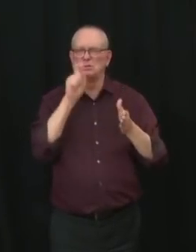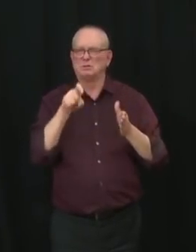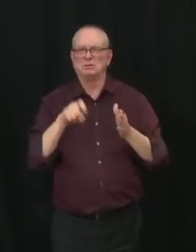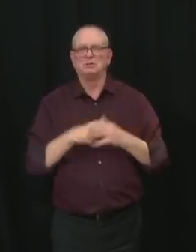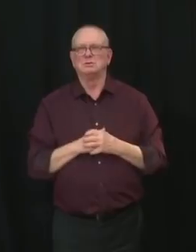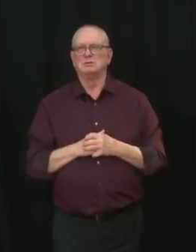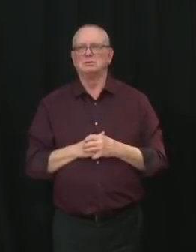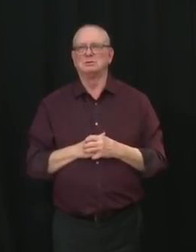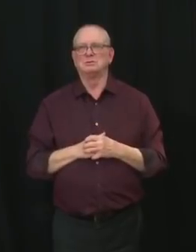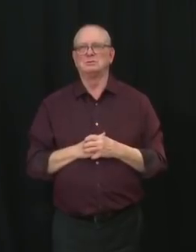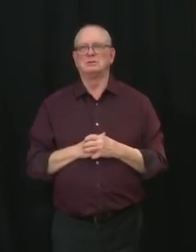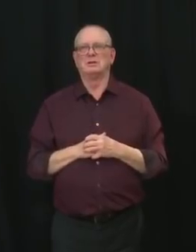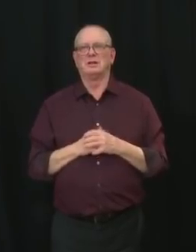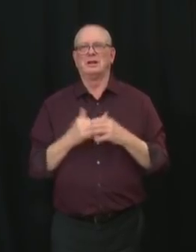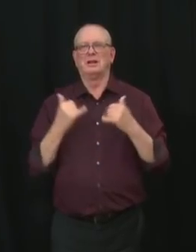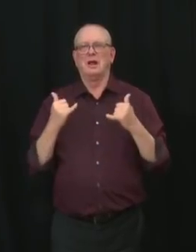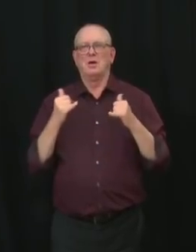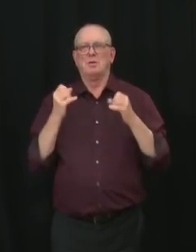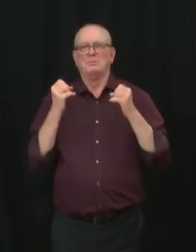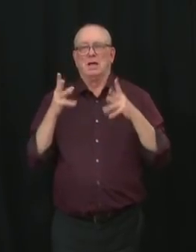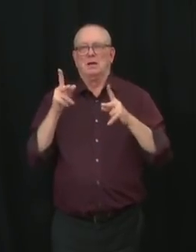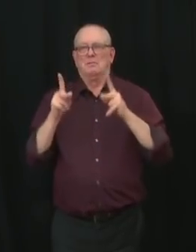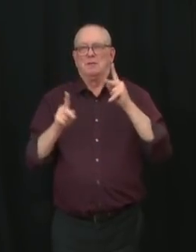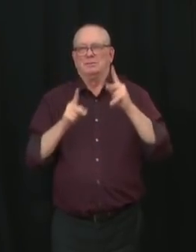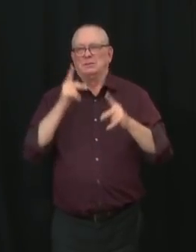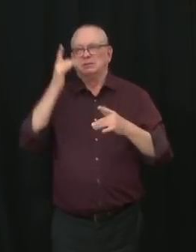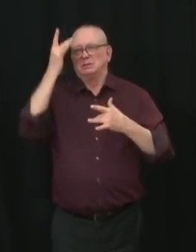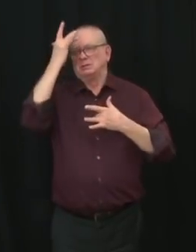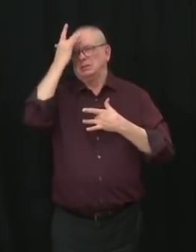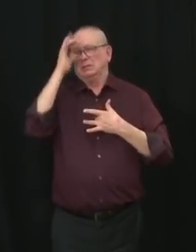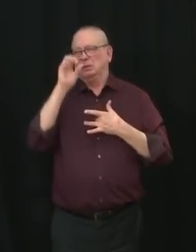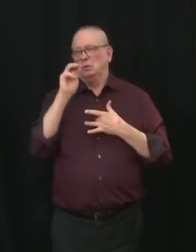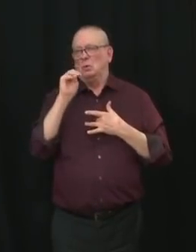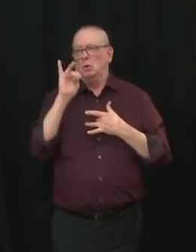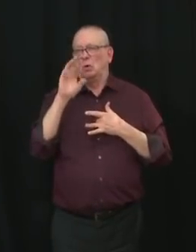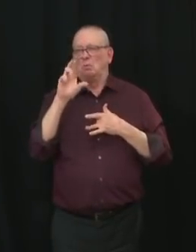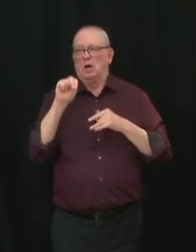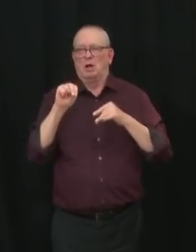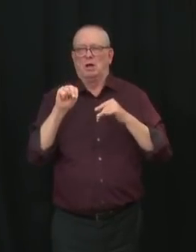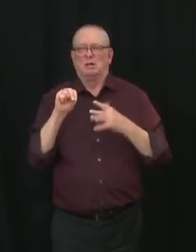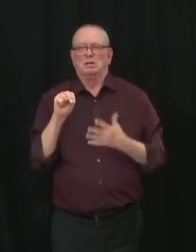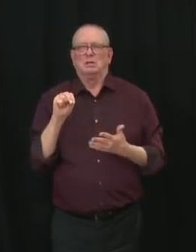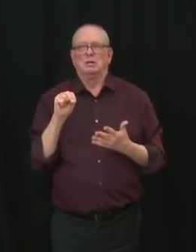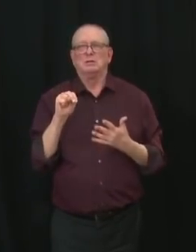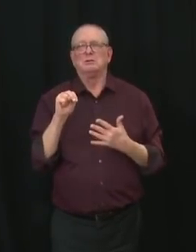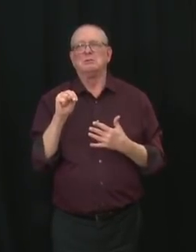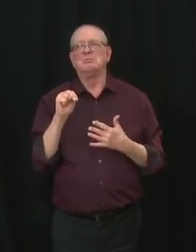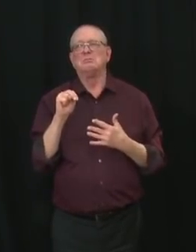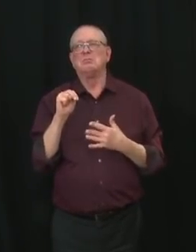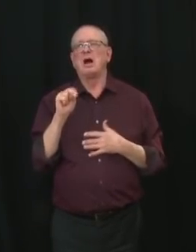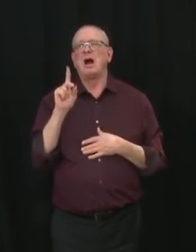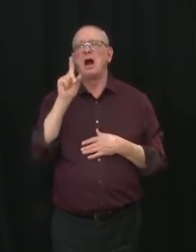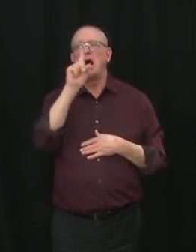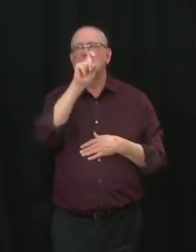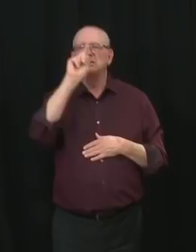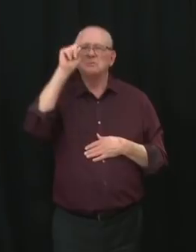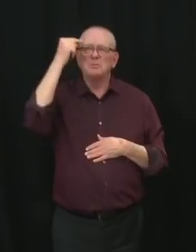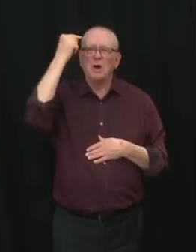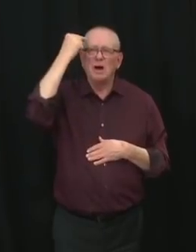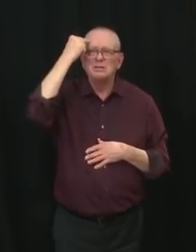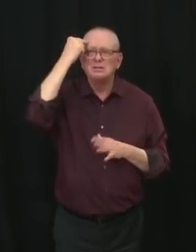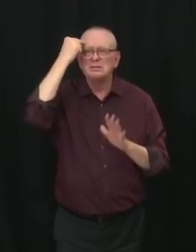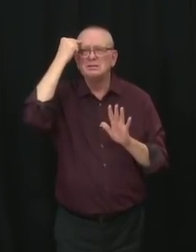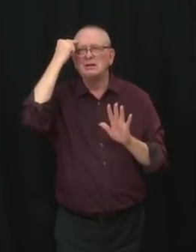to require individuals with mild symptoms to get a COVID-19 test or doctor's note to be eligible for sick time off